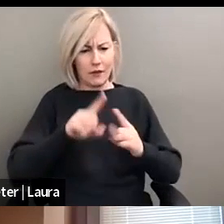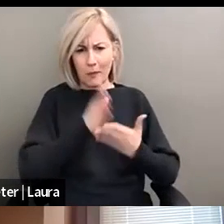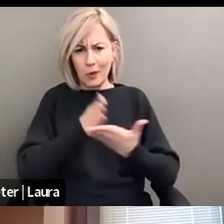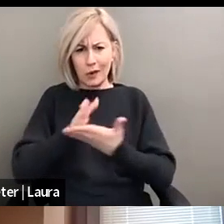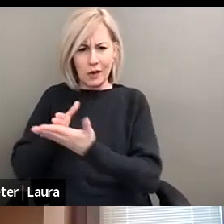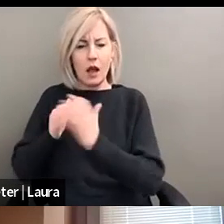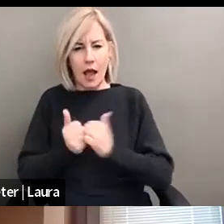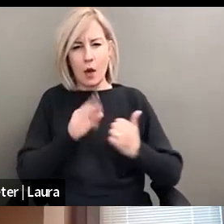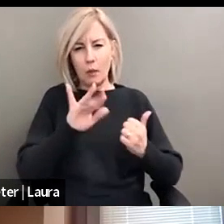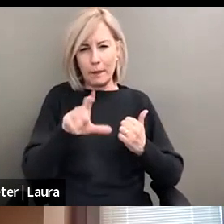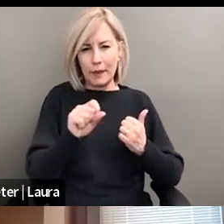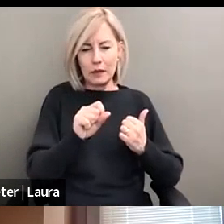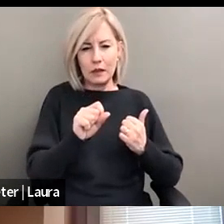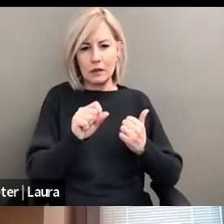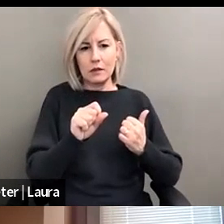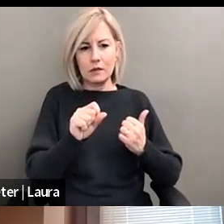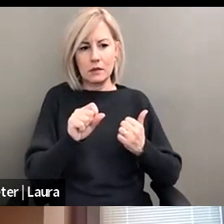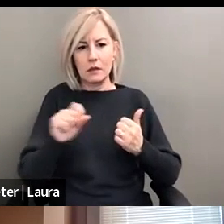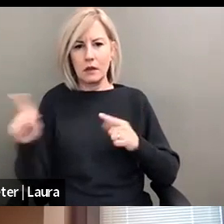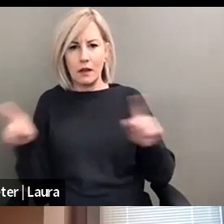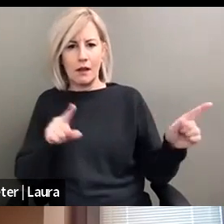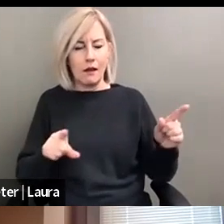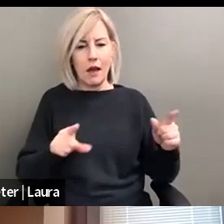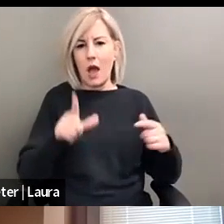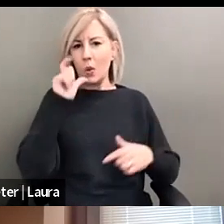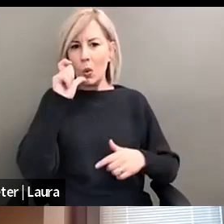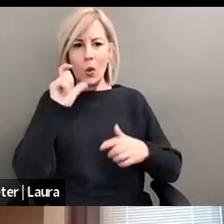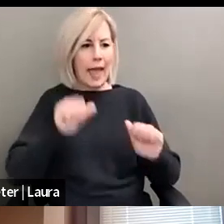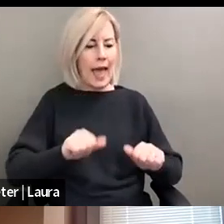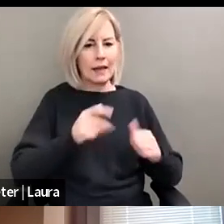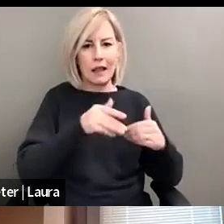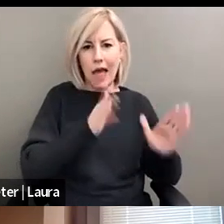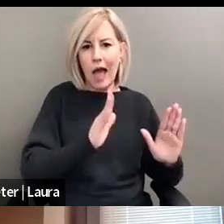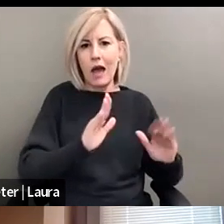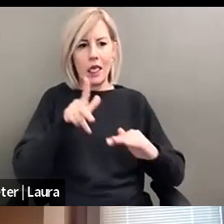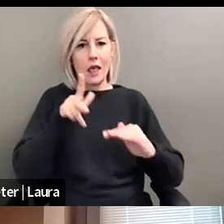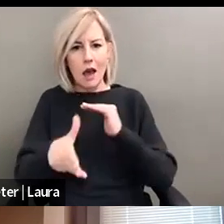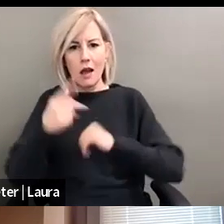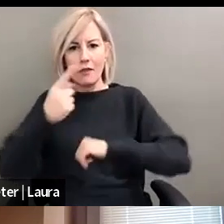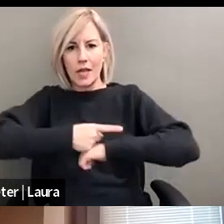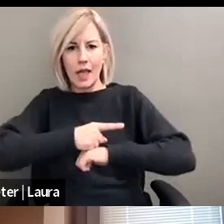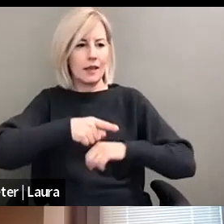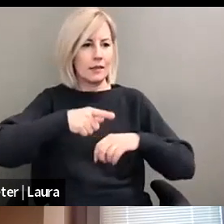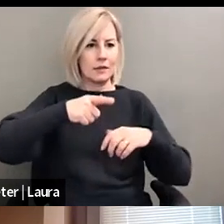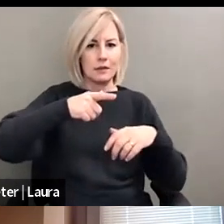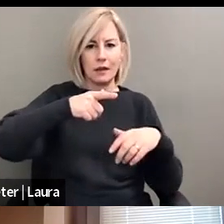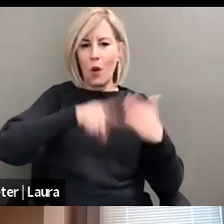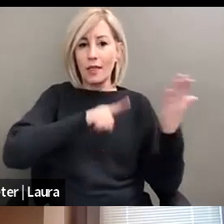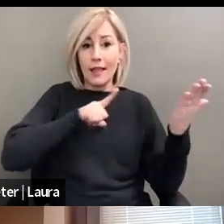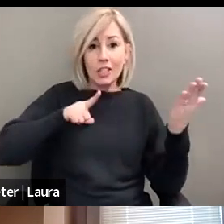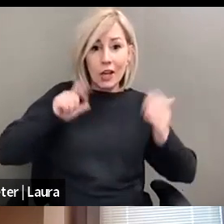bills can be done at the end and who can do them and when the cutoff days are and the funnels and the different, and what a legislator can do